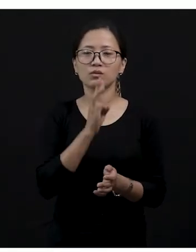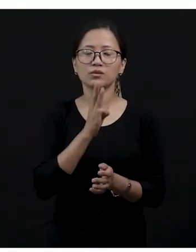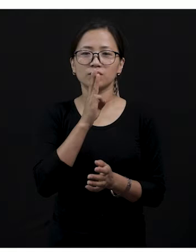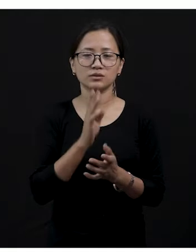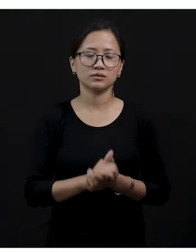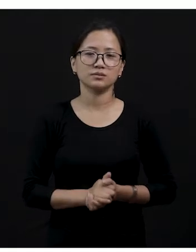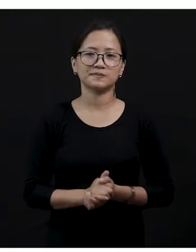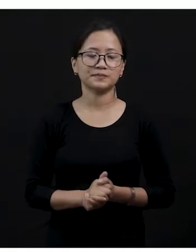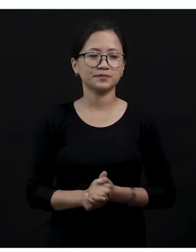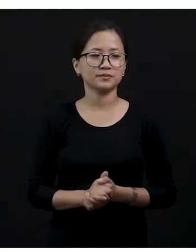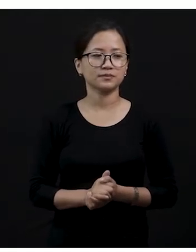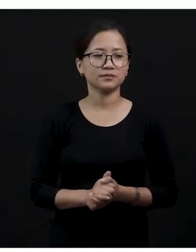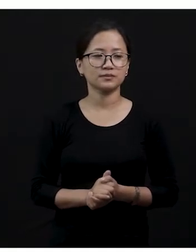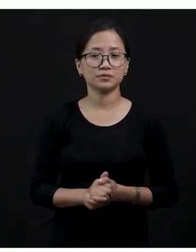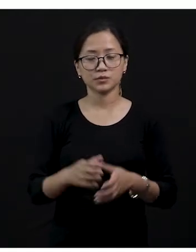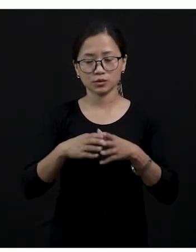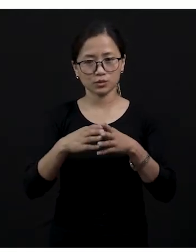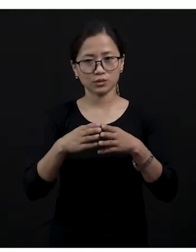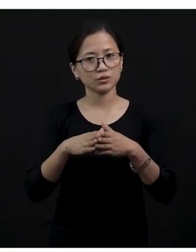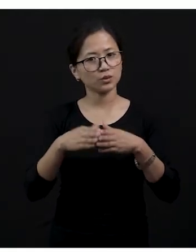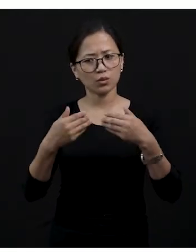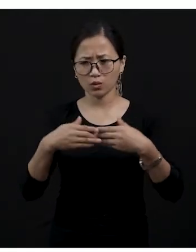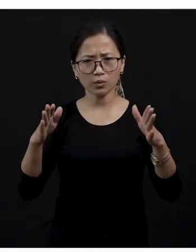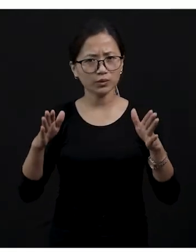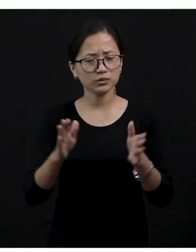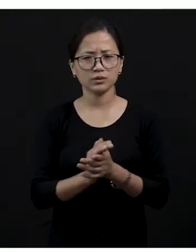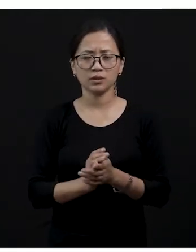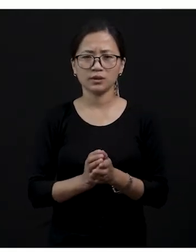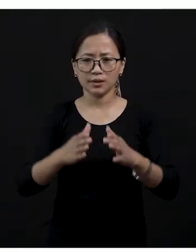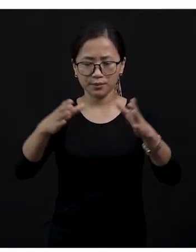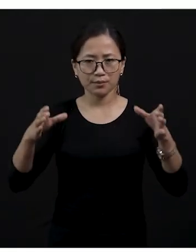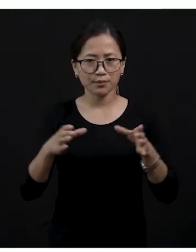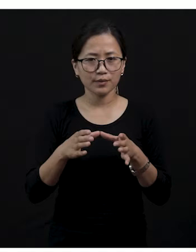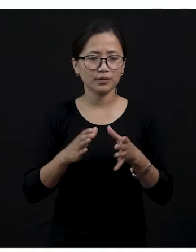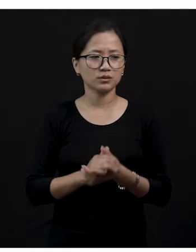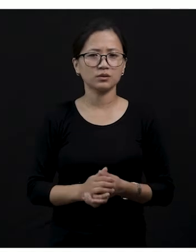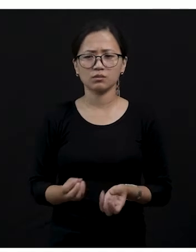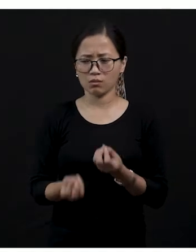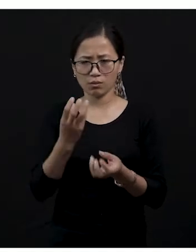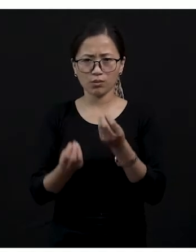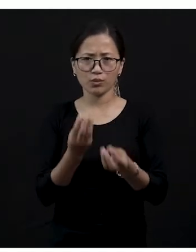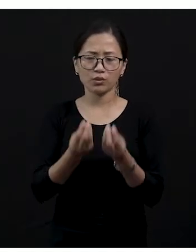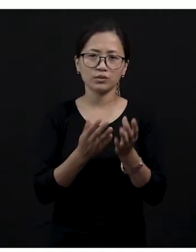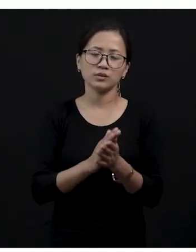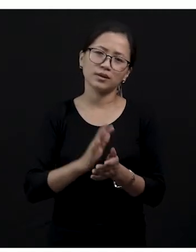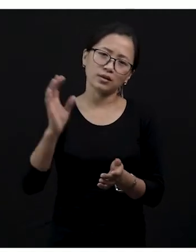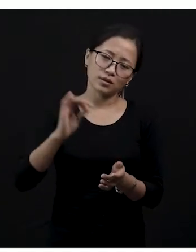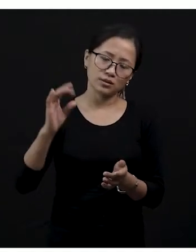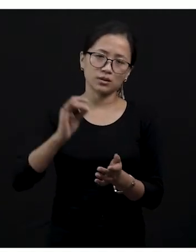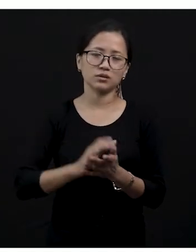okay? You boil water in an open pan. You keep on boiling, boiling, boiling. Afterwards, it'll get dried. Yes or